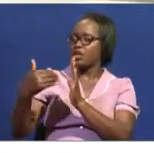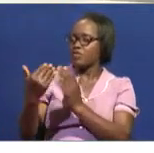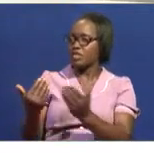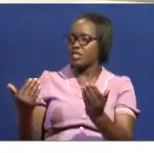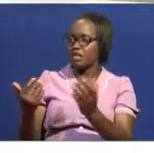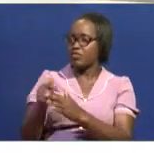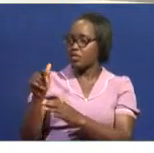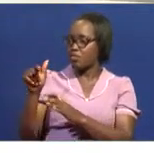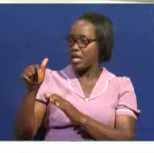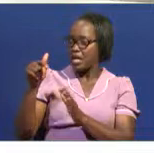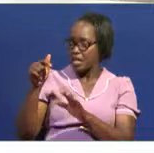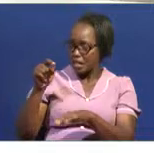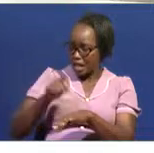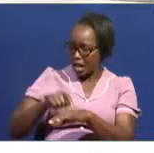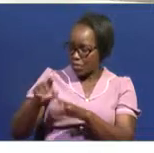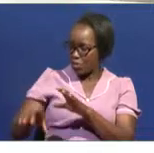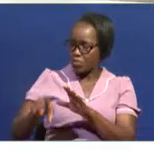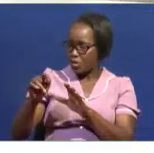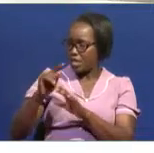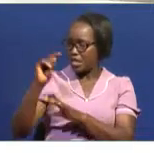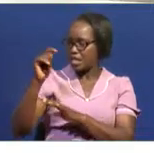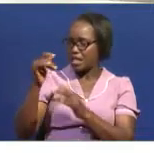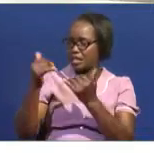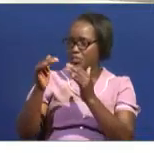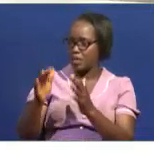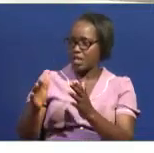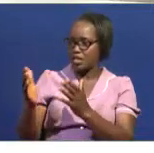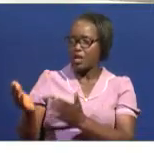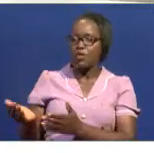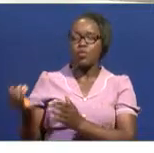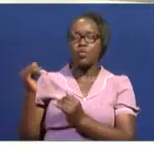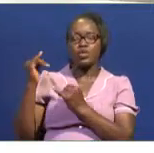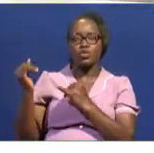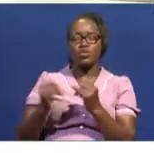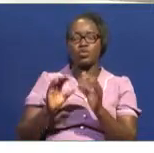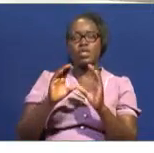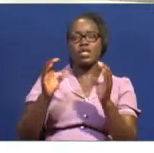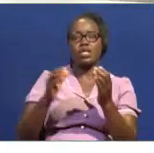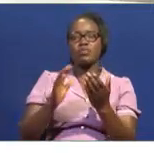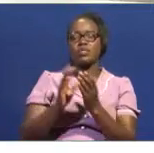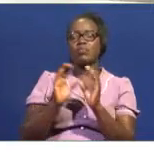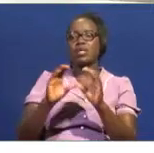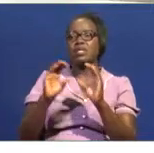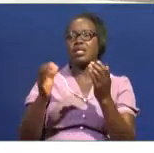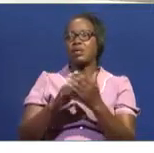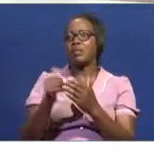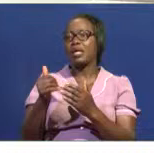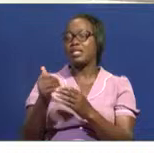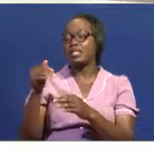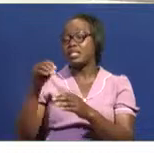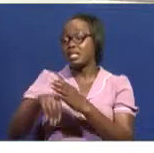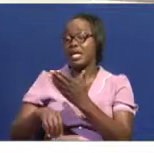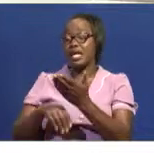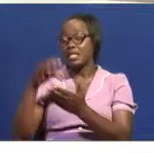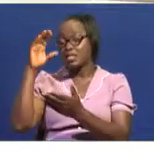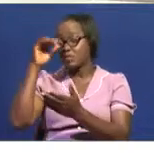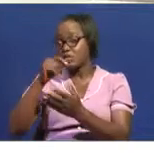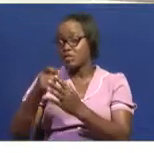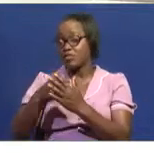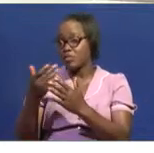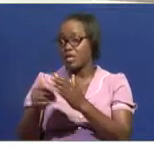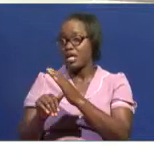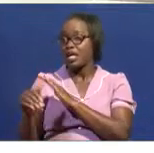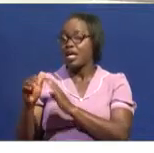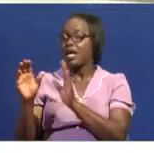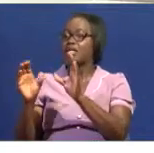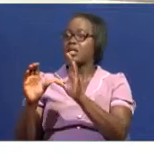So from here, once we pick these talented players, we bring them to the club. Some are the club, some are not in the club, but to bring them. Then from there, they're under